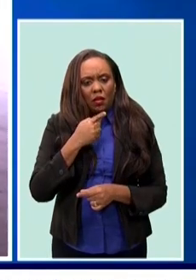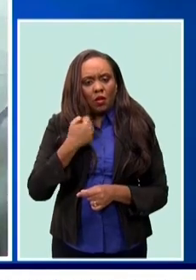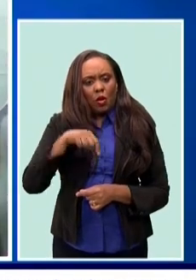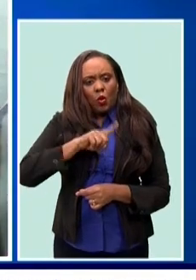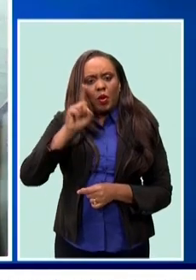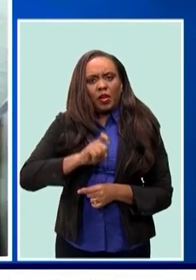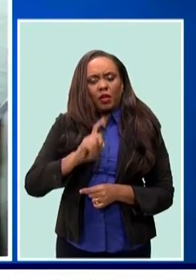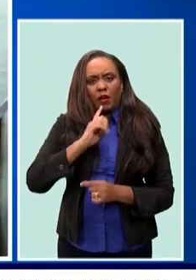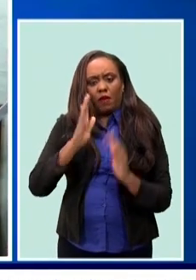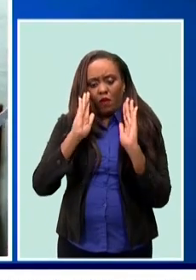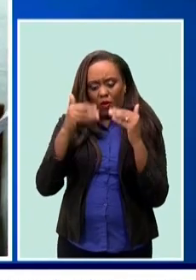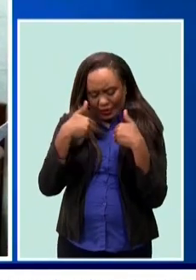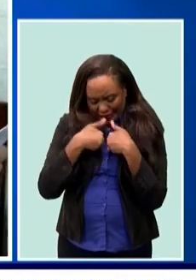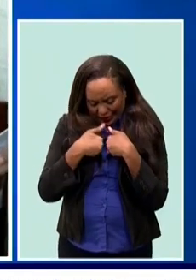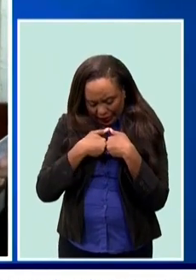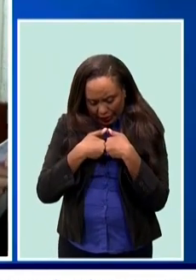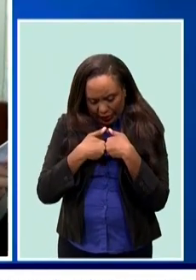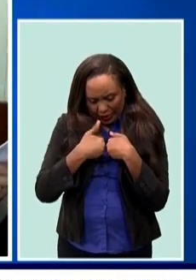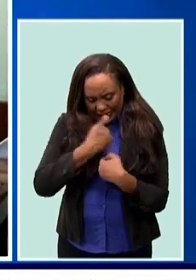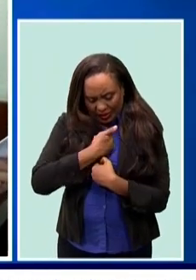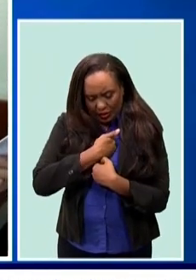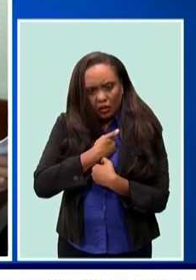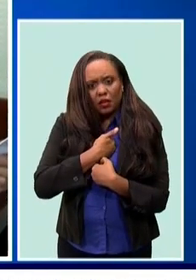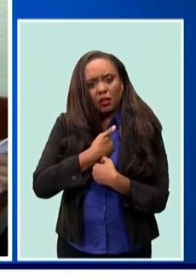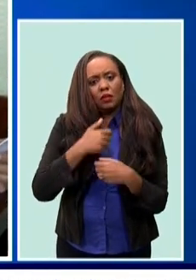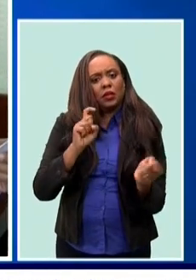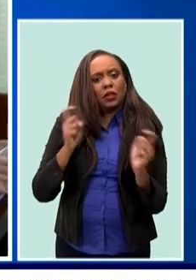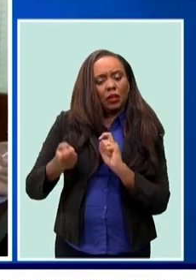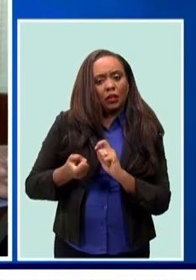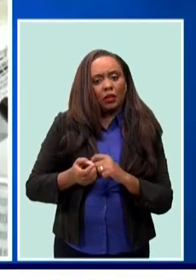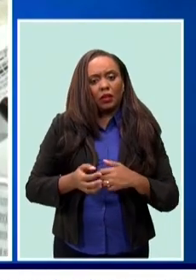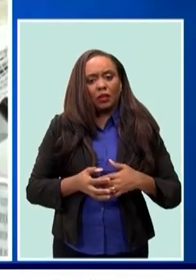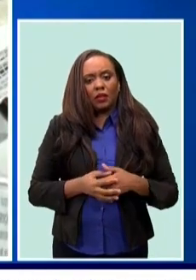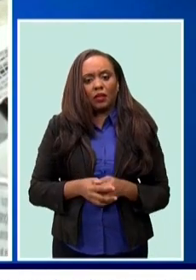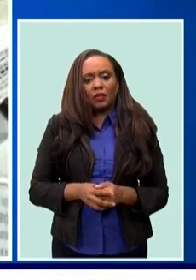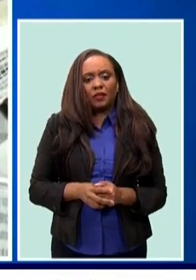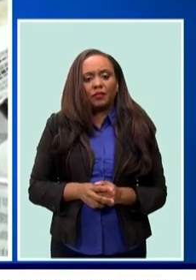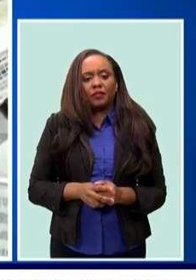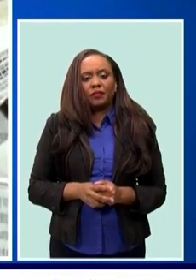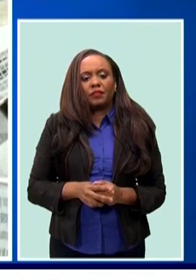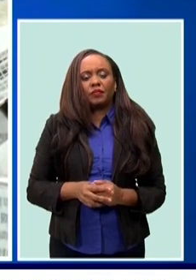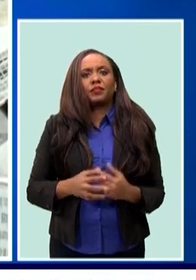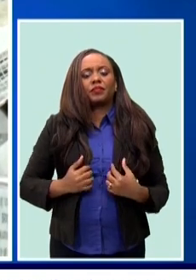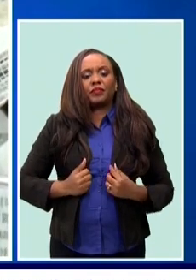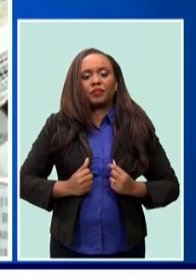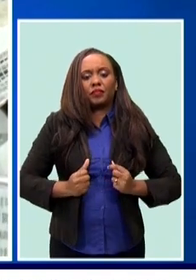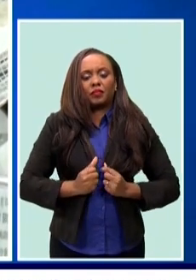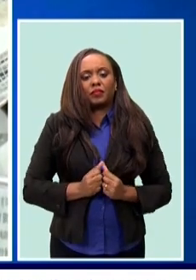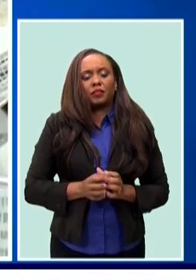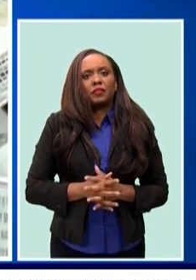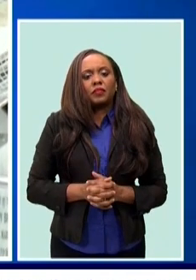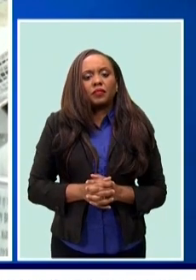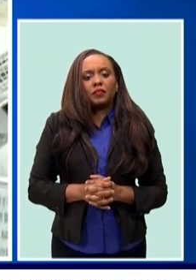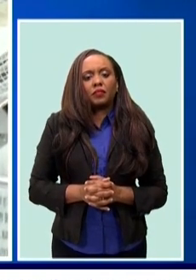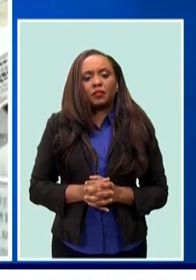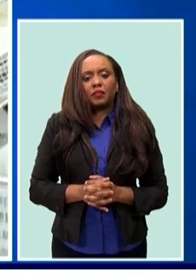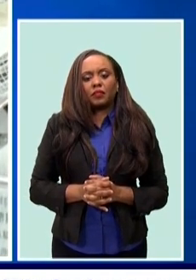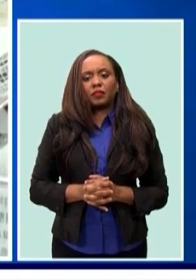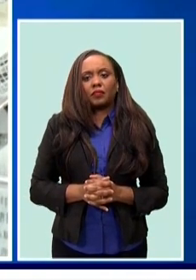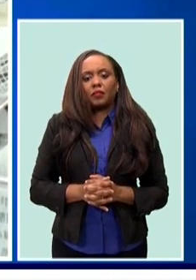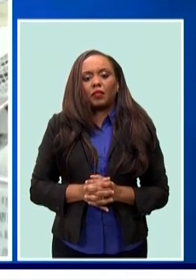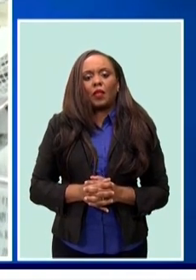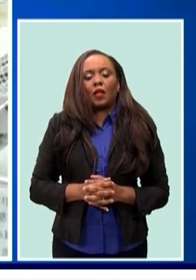must start to look within themselves in order to bring about change. Let it begin with the individual. And